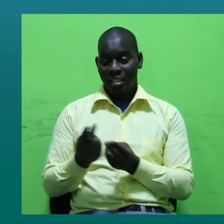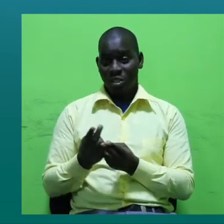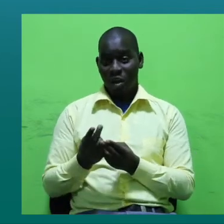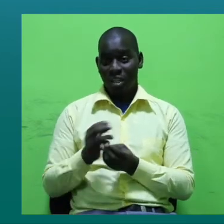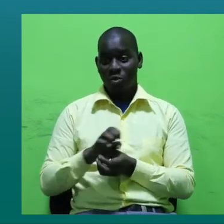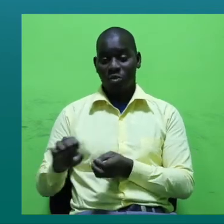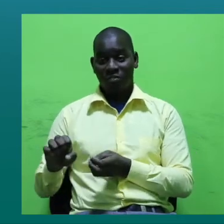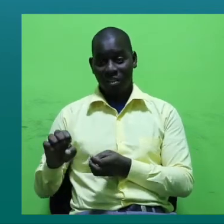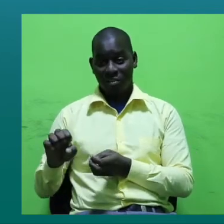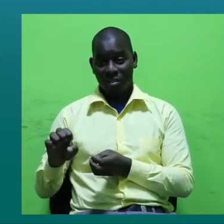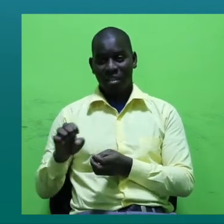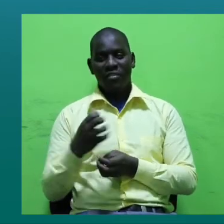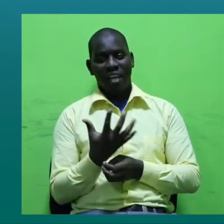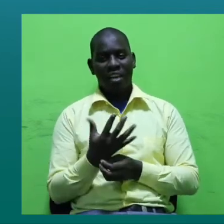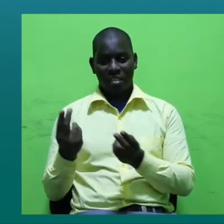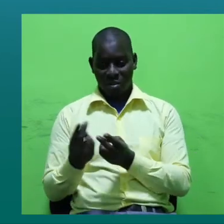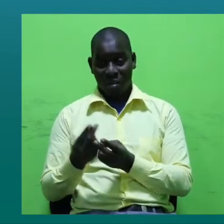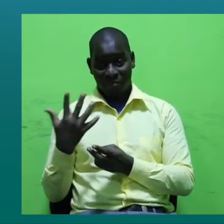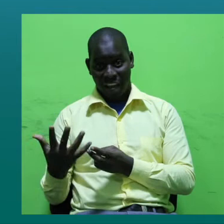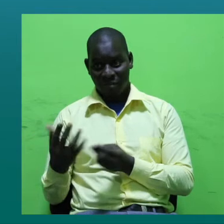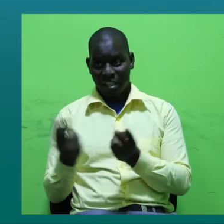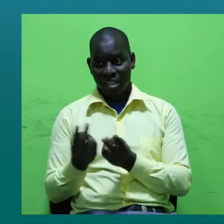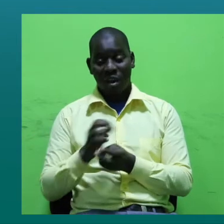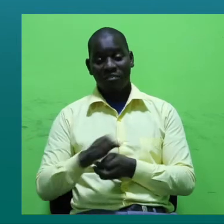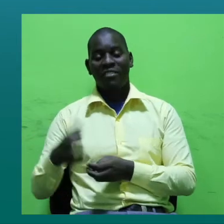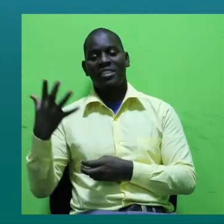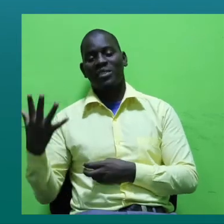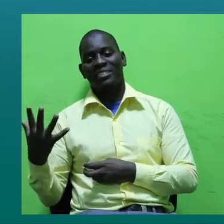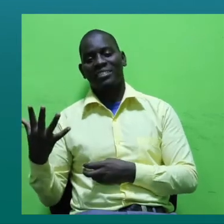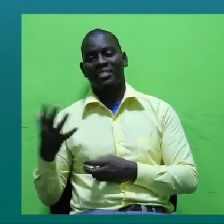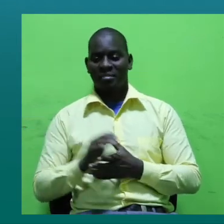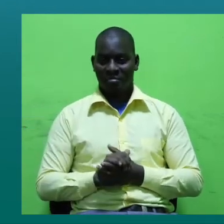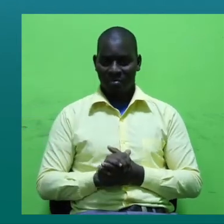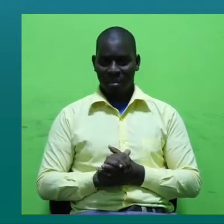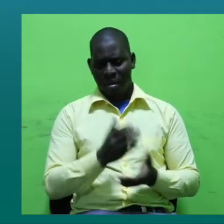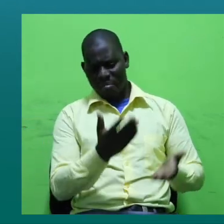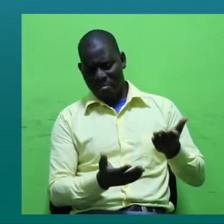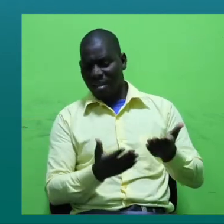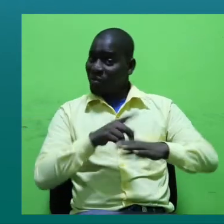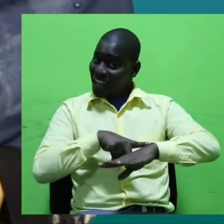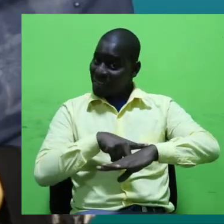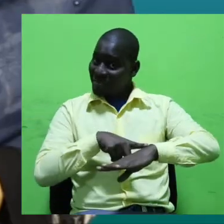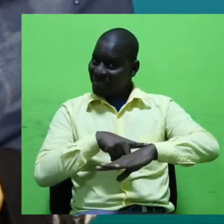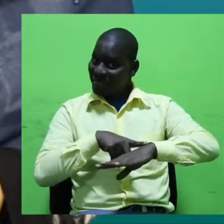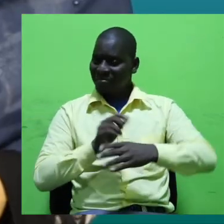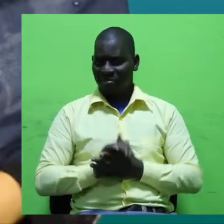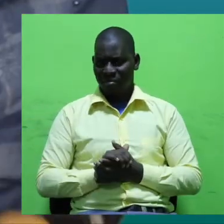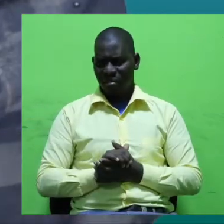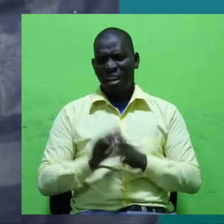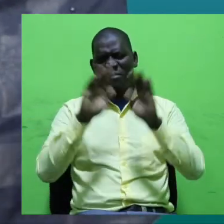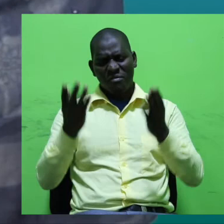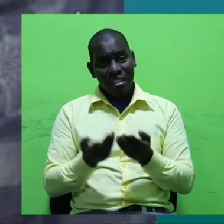So 5 minutes is equal to 5 times 60, which is equal to 300 seconds. Measure